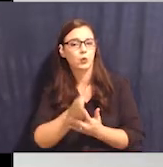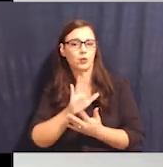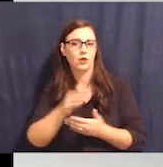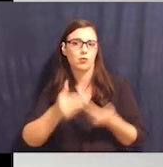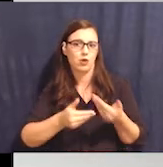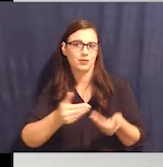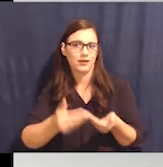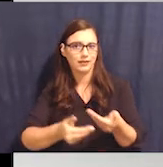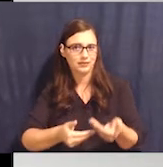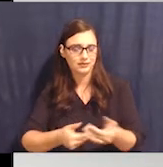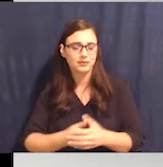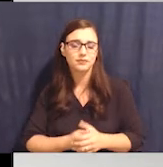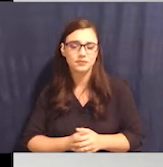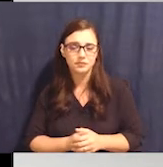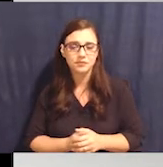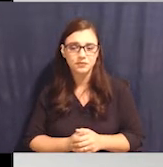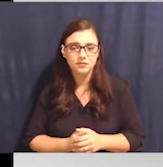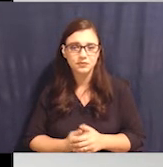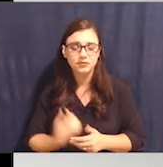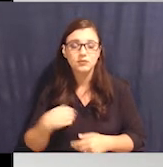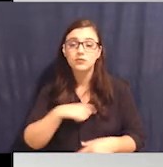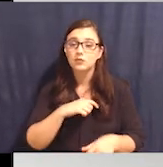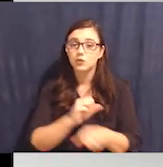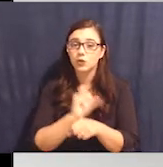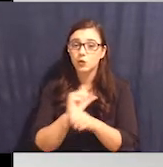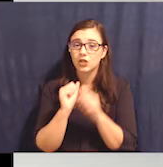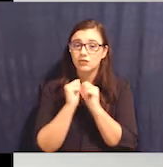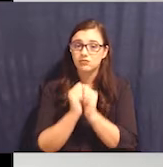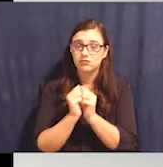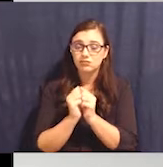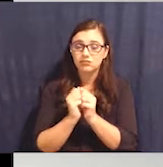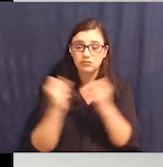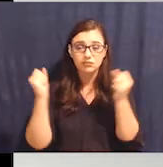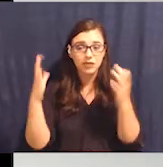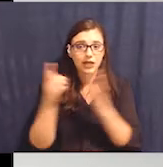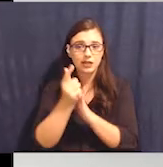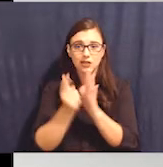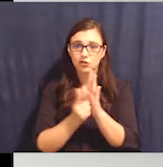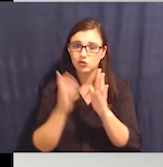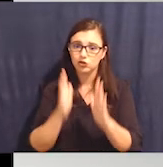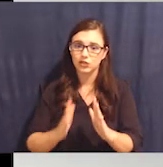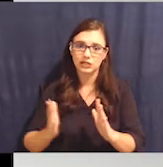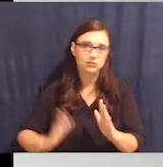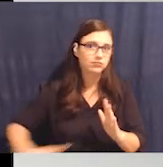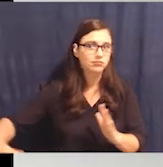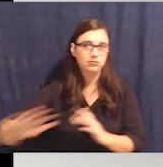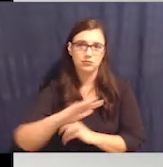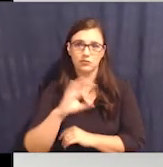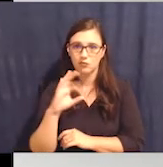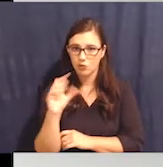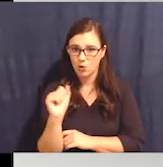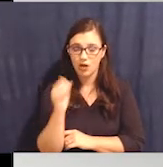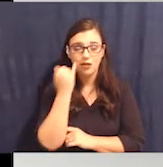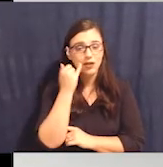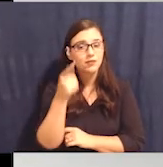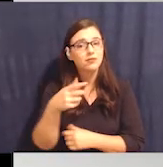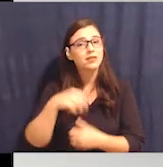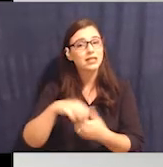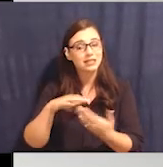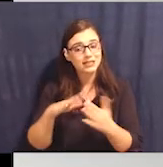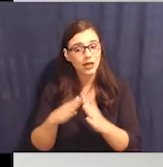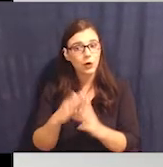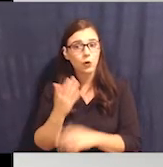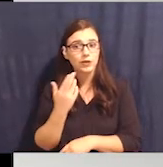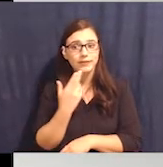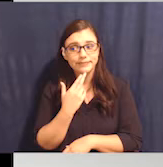parents through the process. We work with many attorneys across the state of Florida, and if